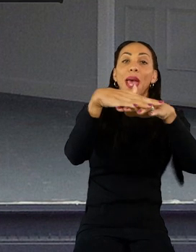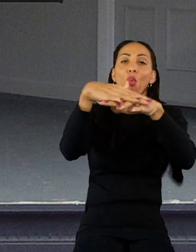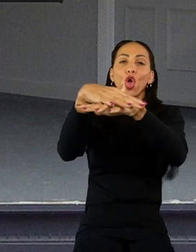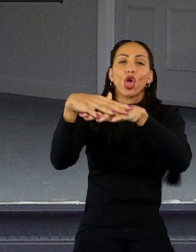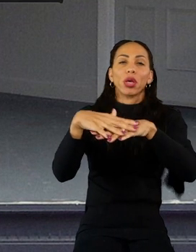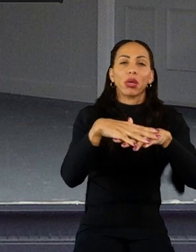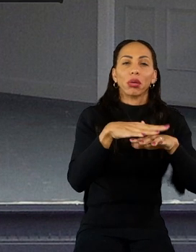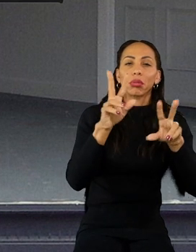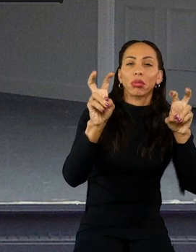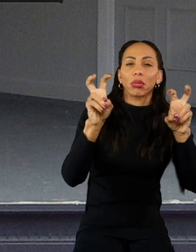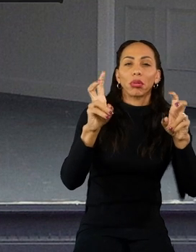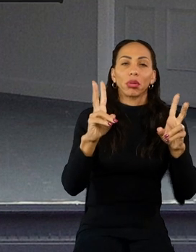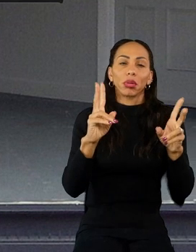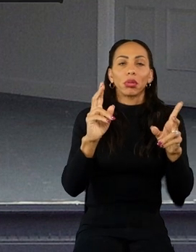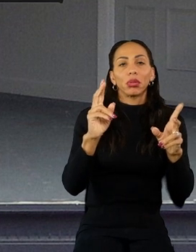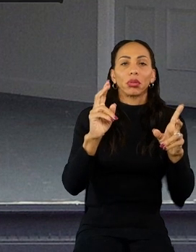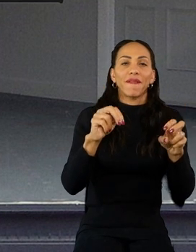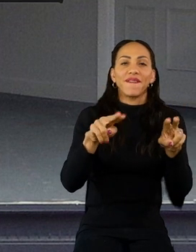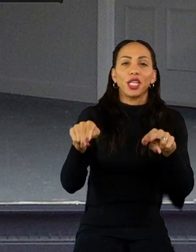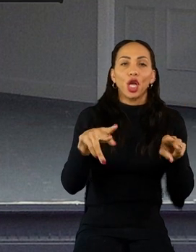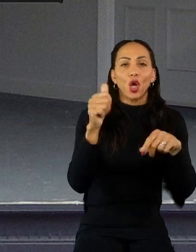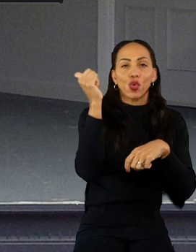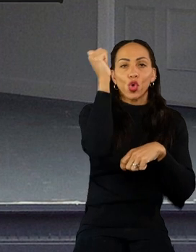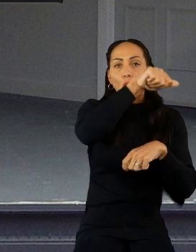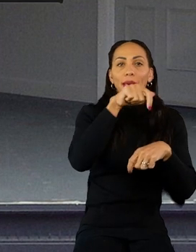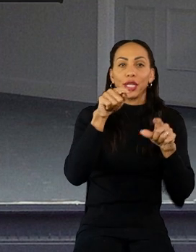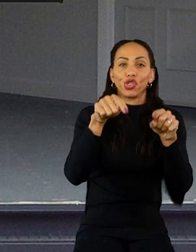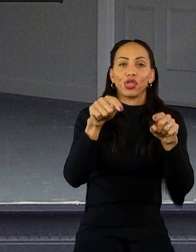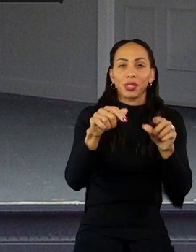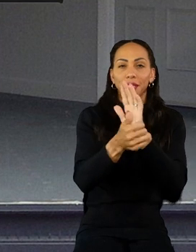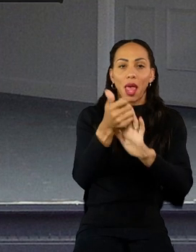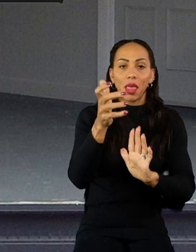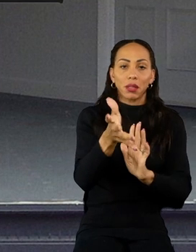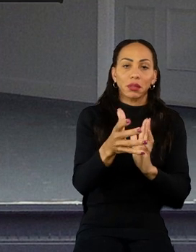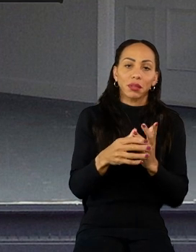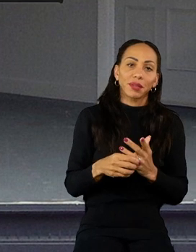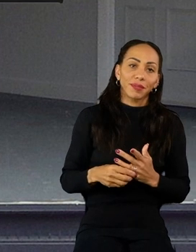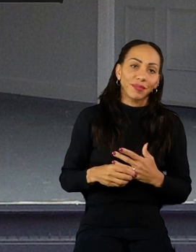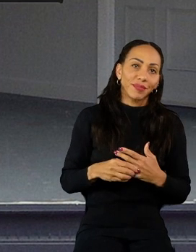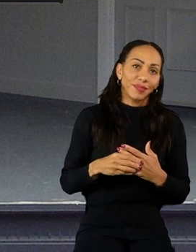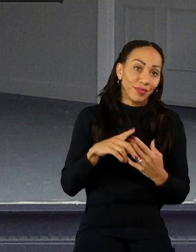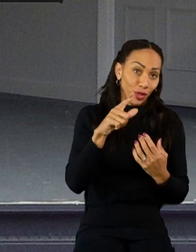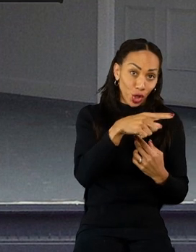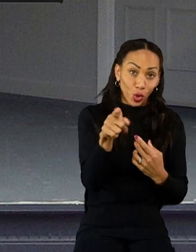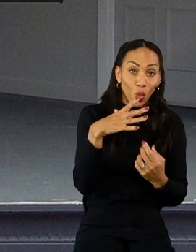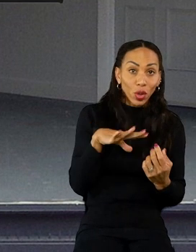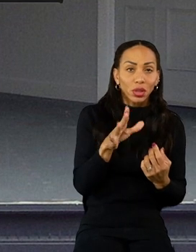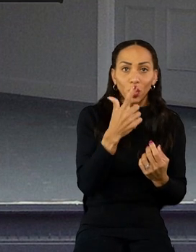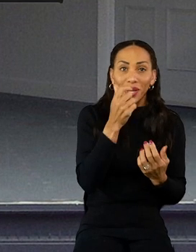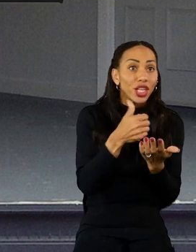that you're looking to connect up with people in your network who might have that sort of video knowledge